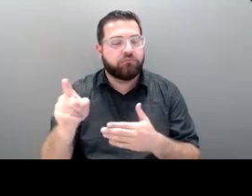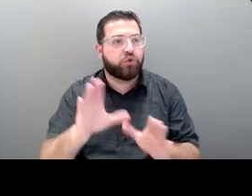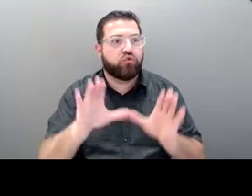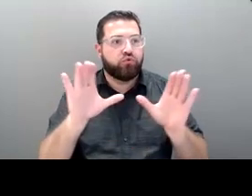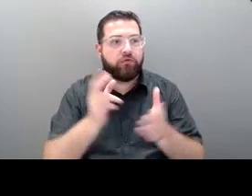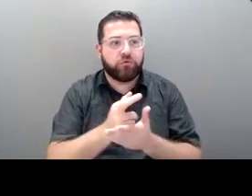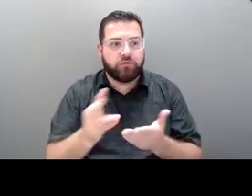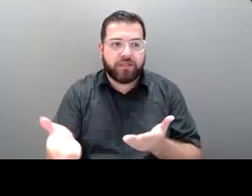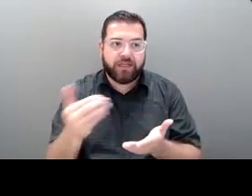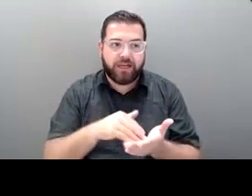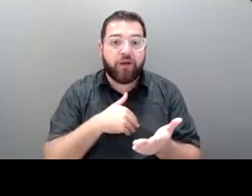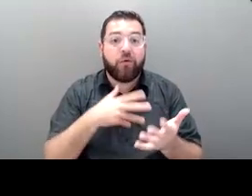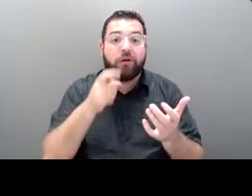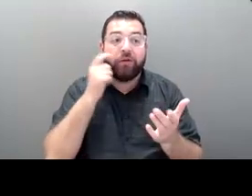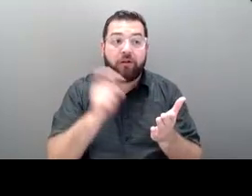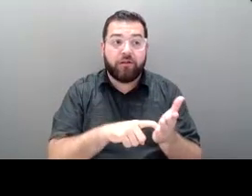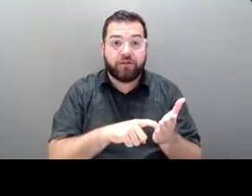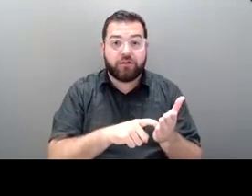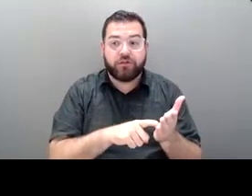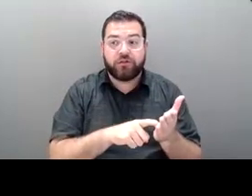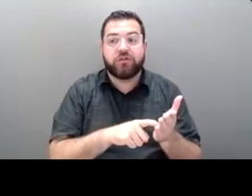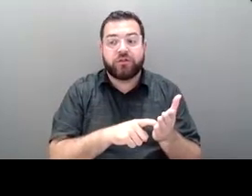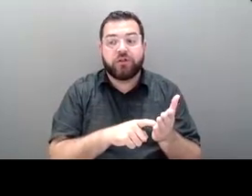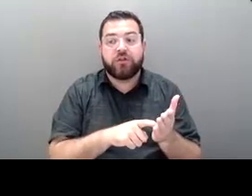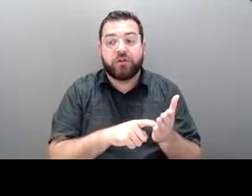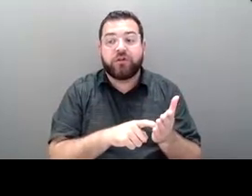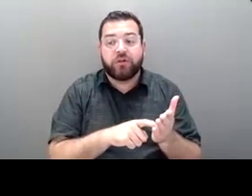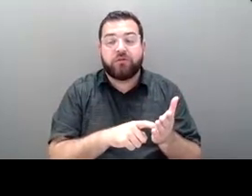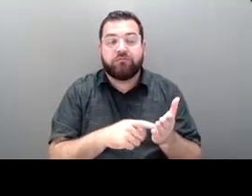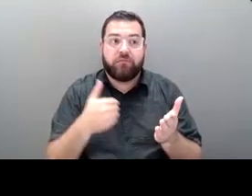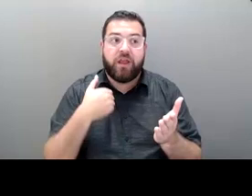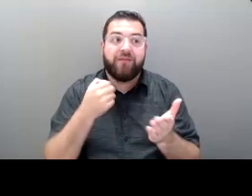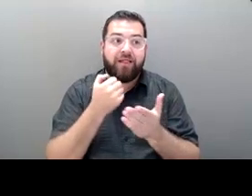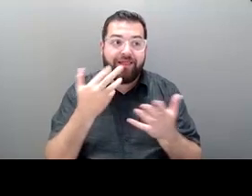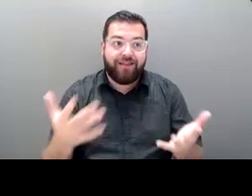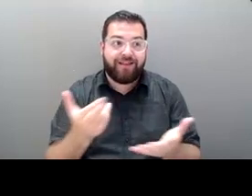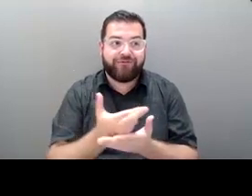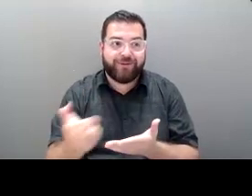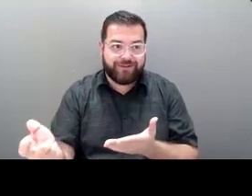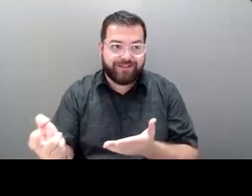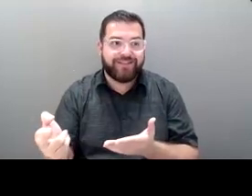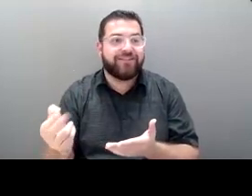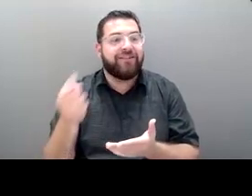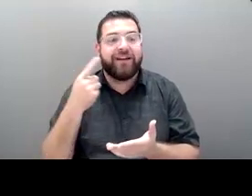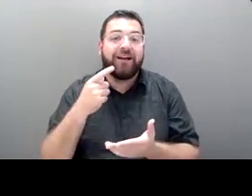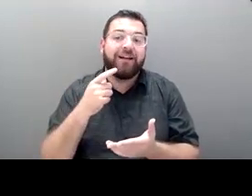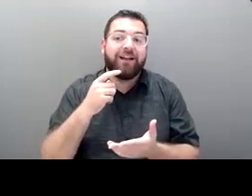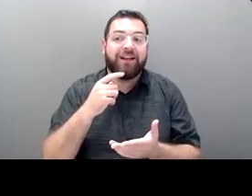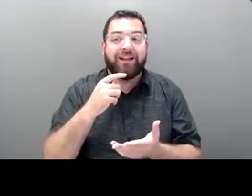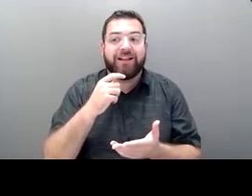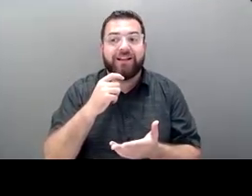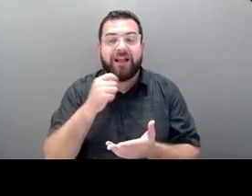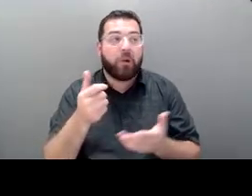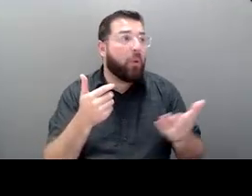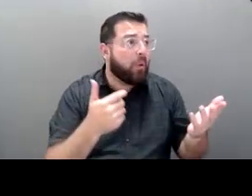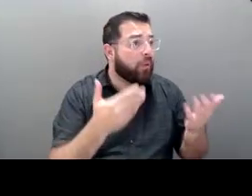want to acknowledge that, you know, we're got a lot of resources. So it's not like we don't have resources, but it is good to